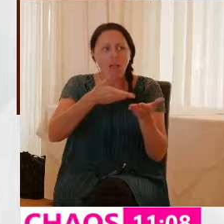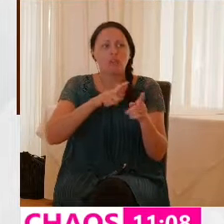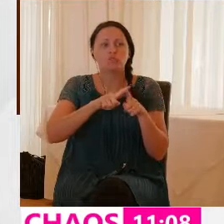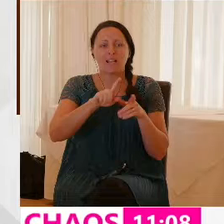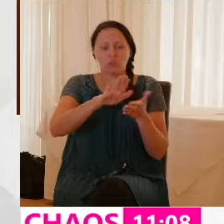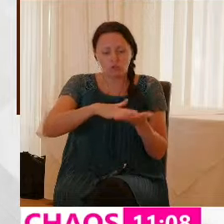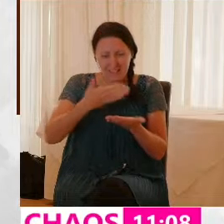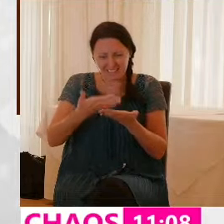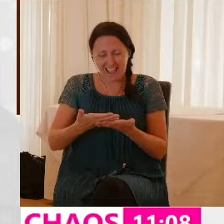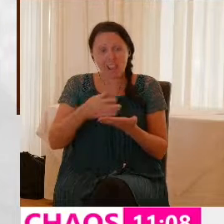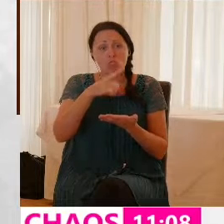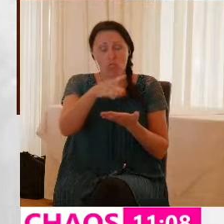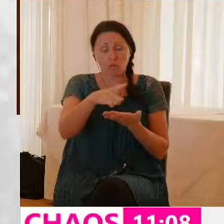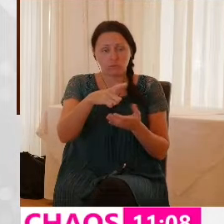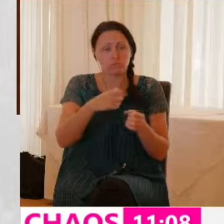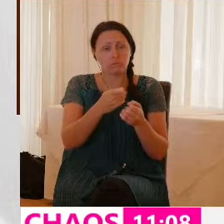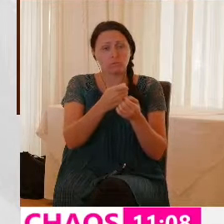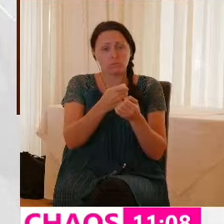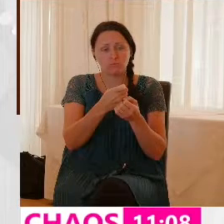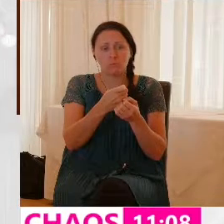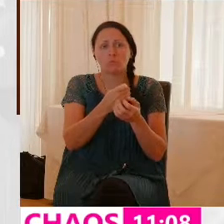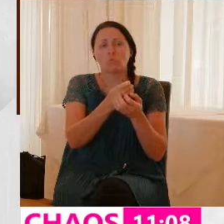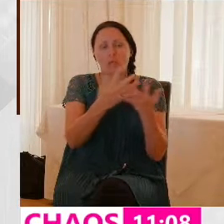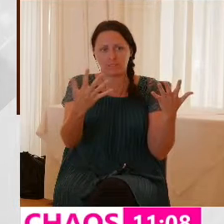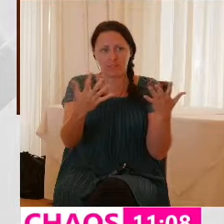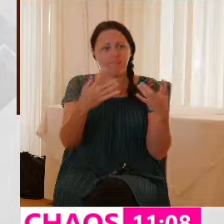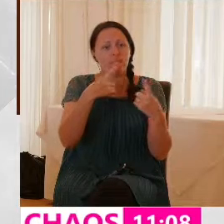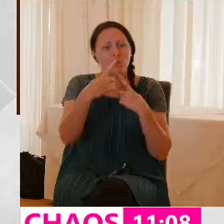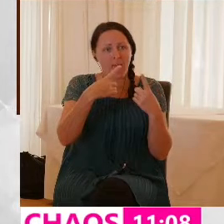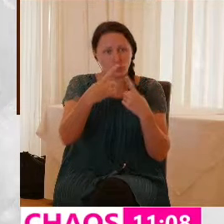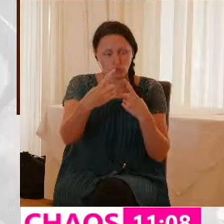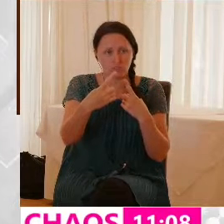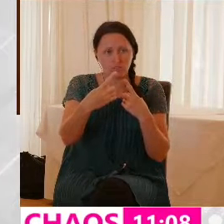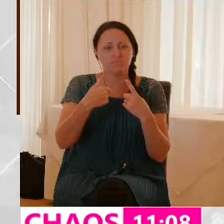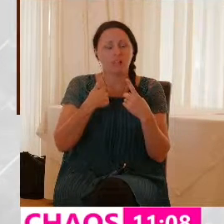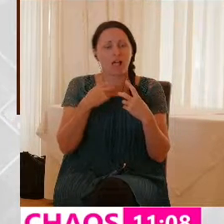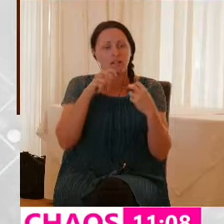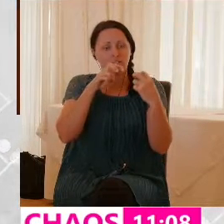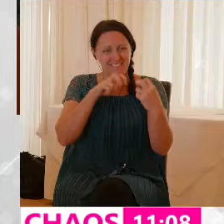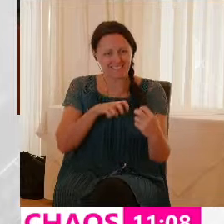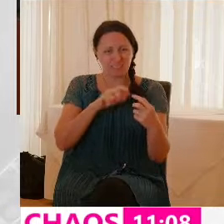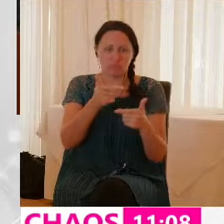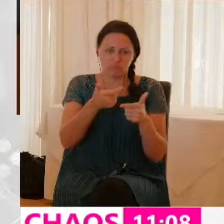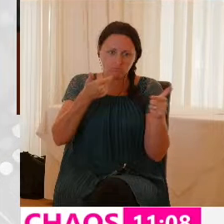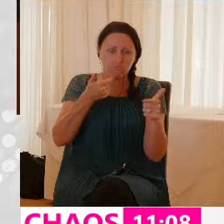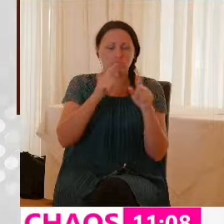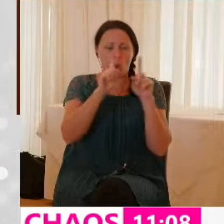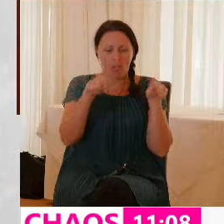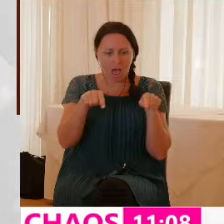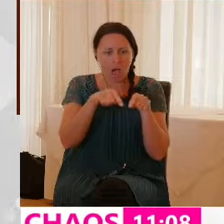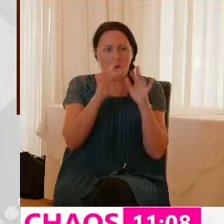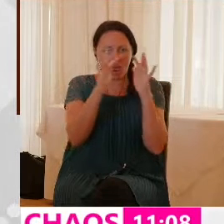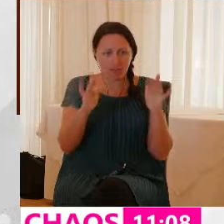those qualitative interviews. By interviews, I mean I was going and sitting and talking to people online, talking to people